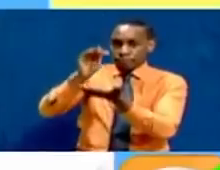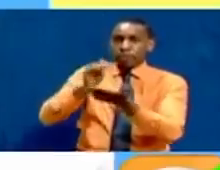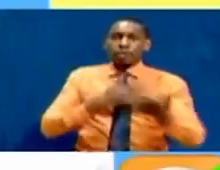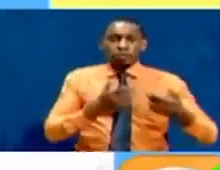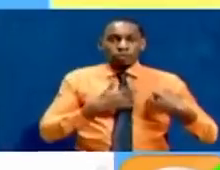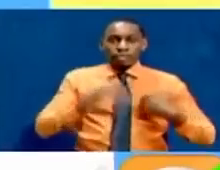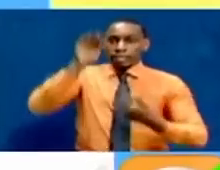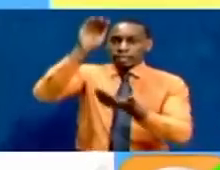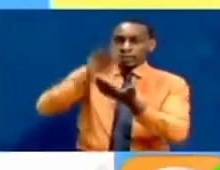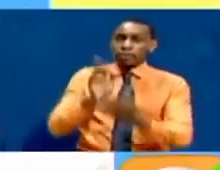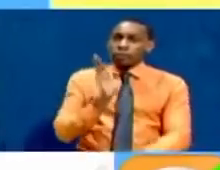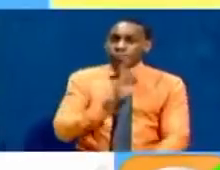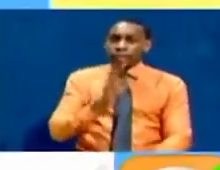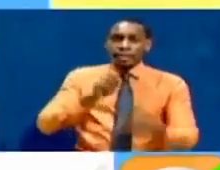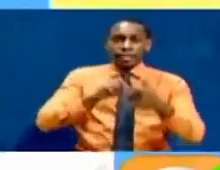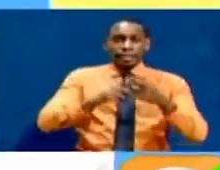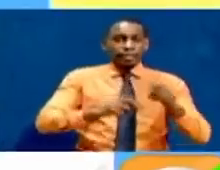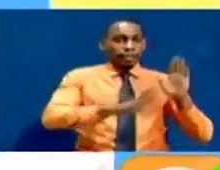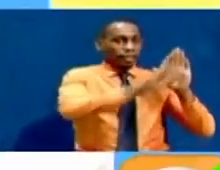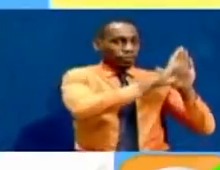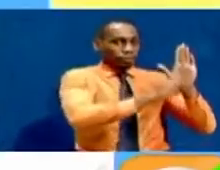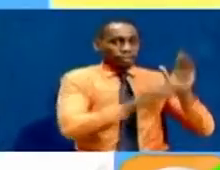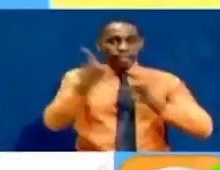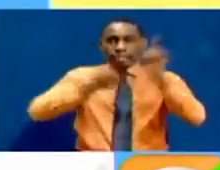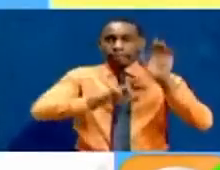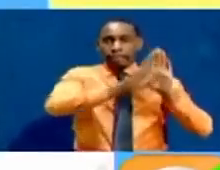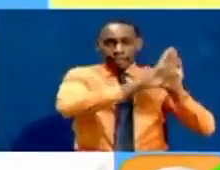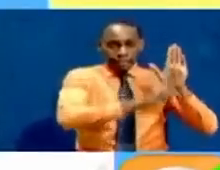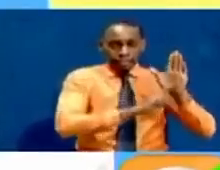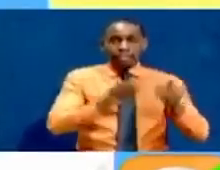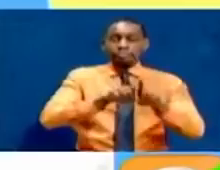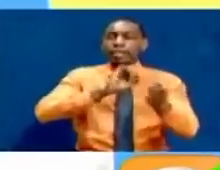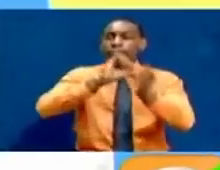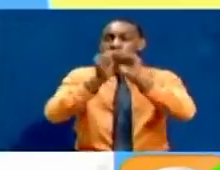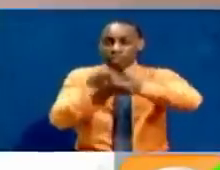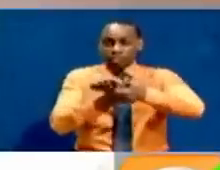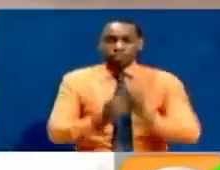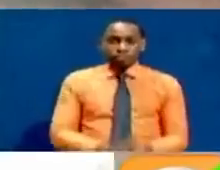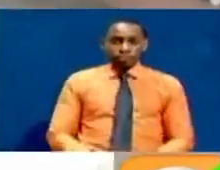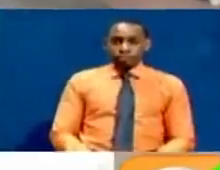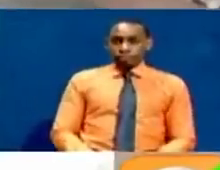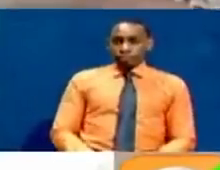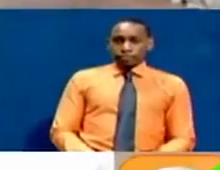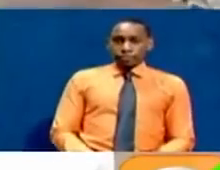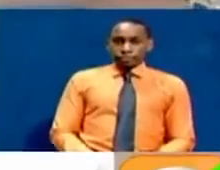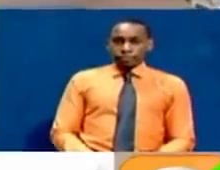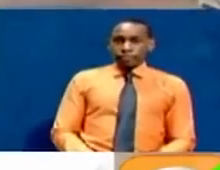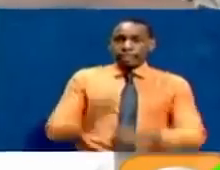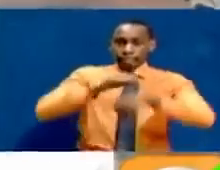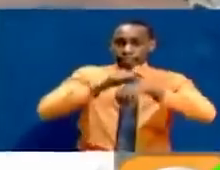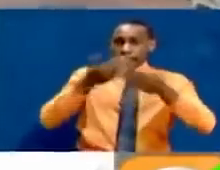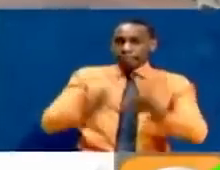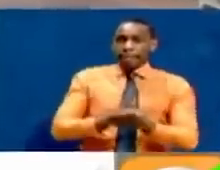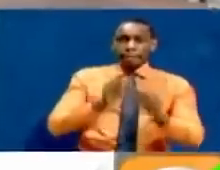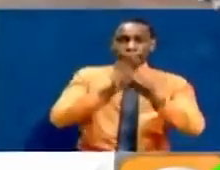in terms of reduction of risk, then the protocols, the travel protocols will change similarly. In the